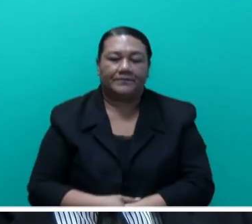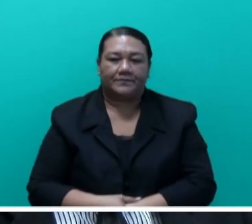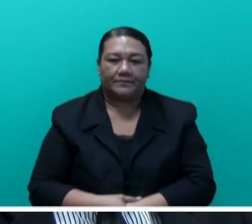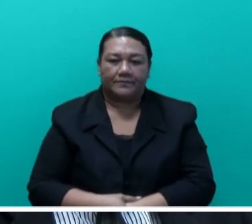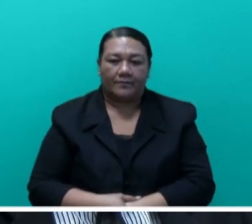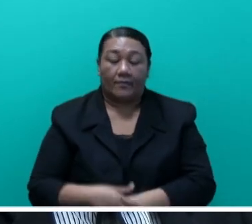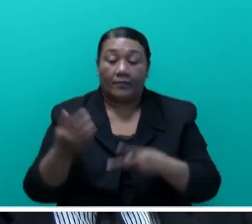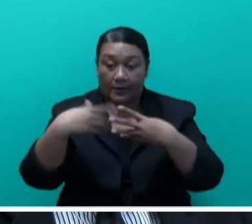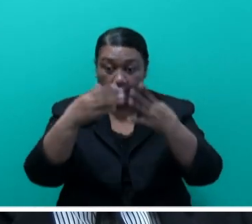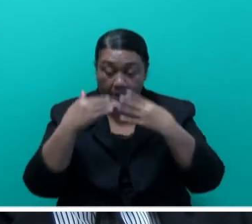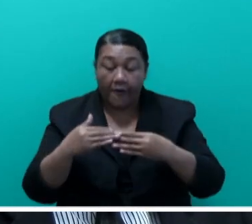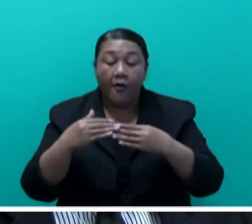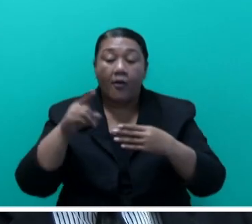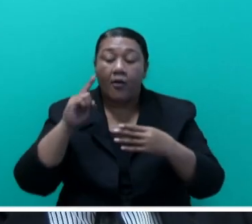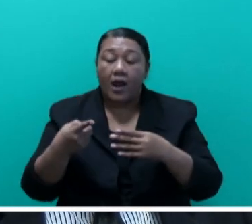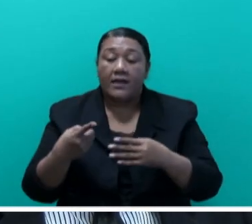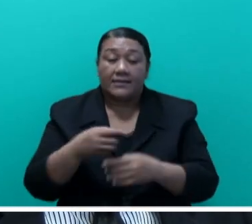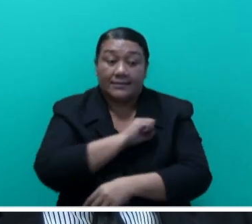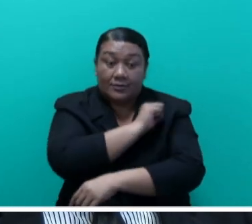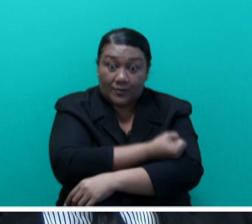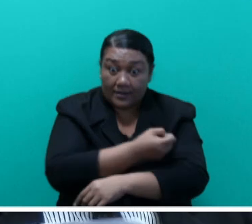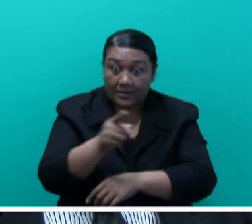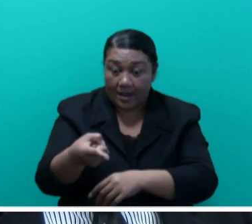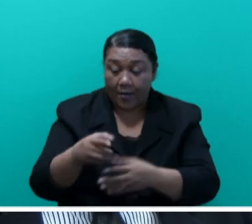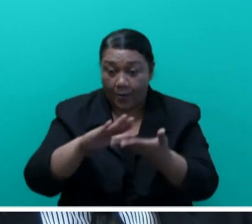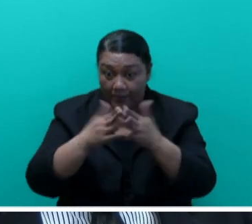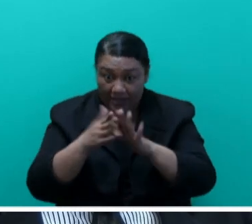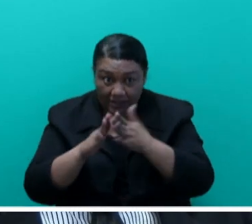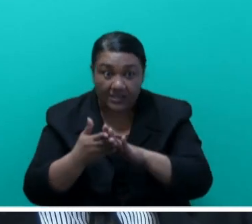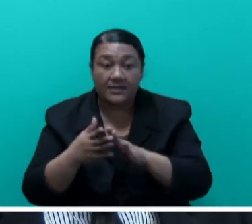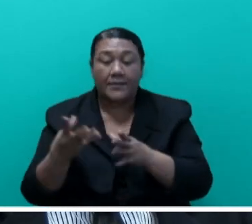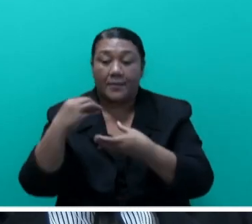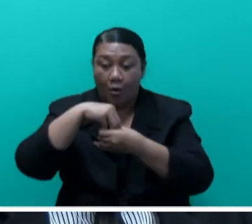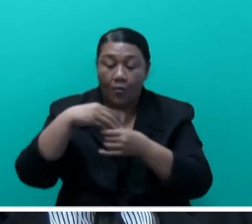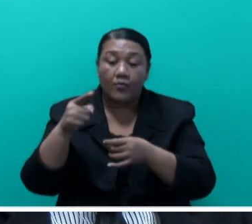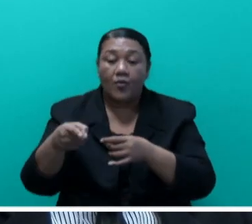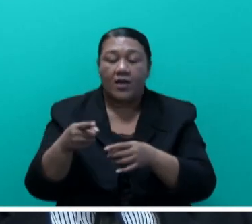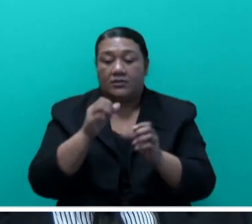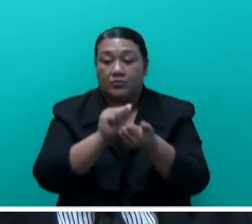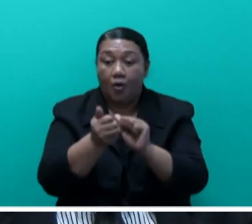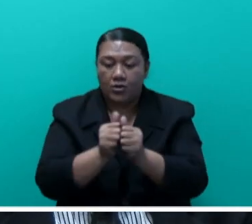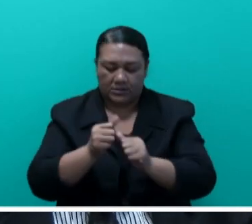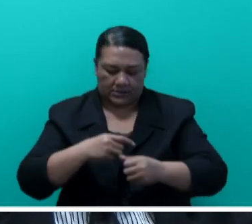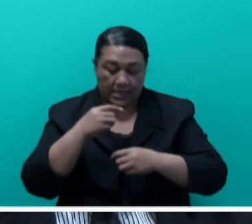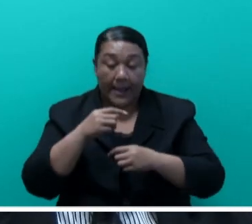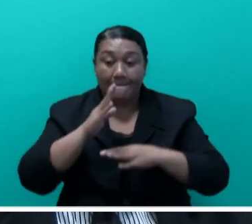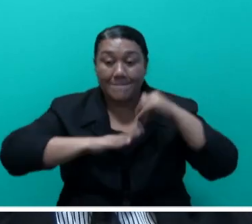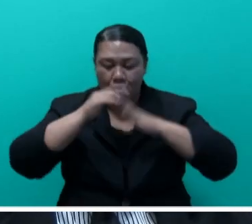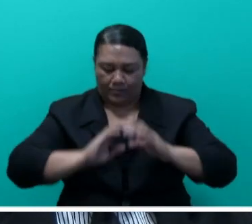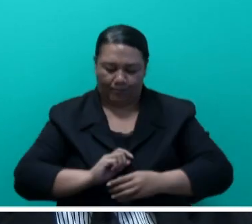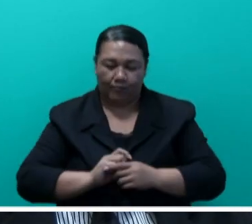by fostering a sense of community and belonging, sports help to build self-esteem and